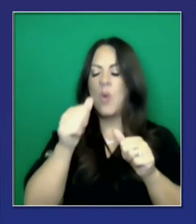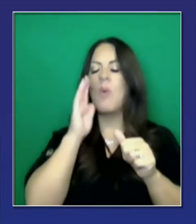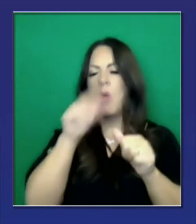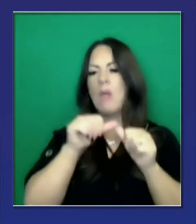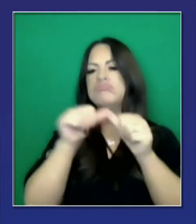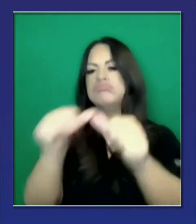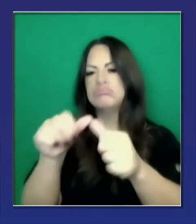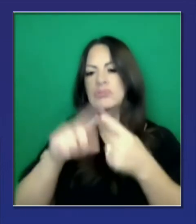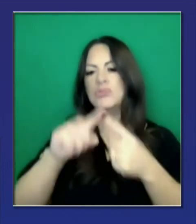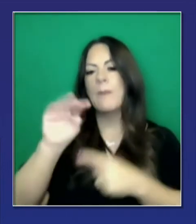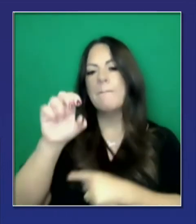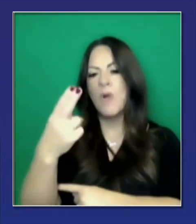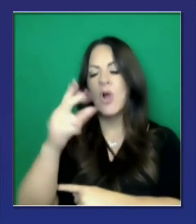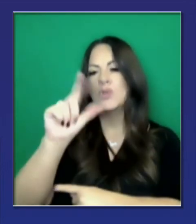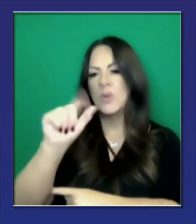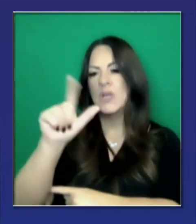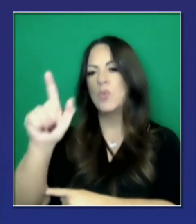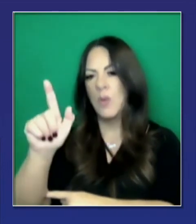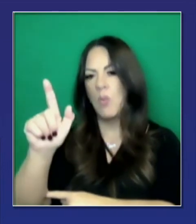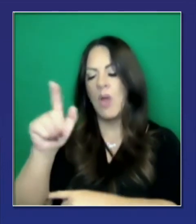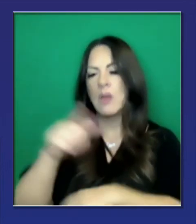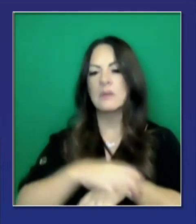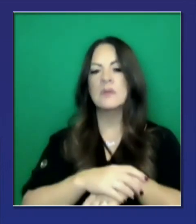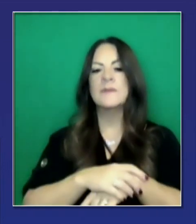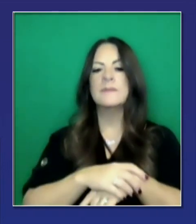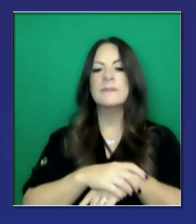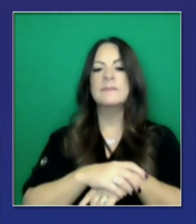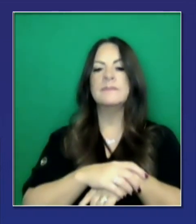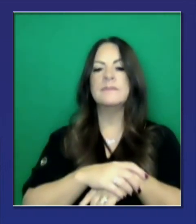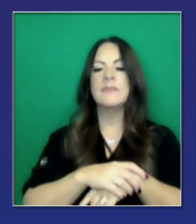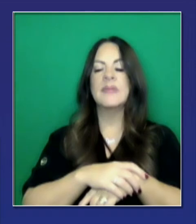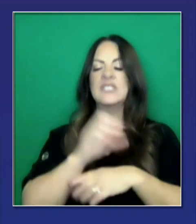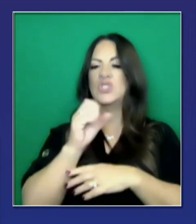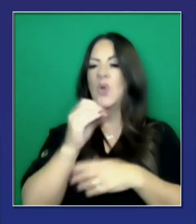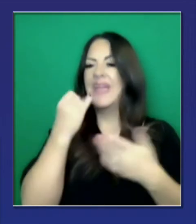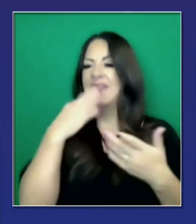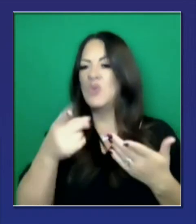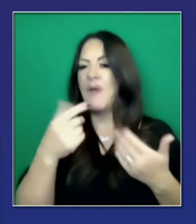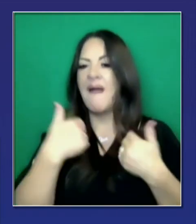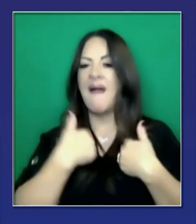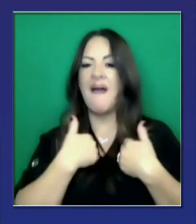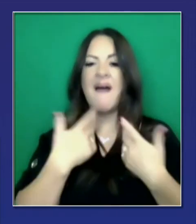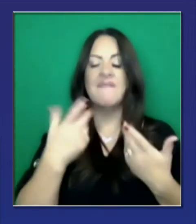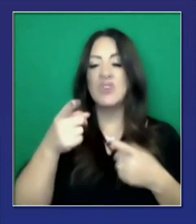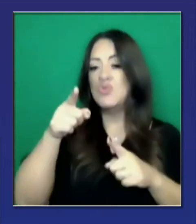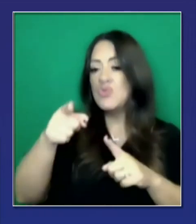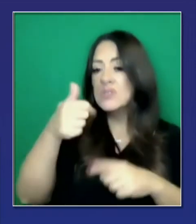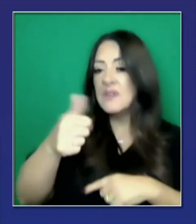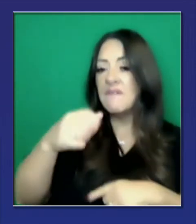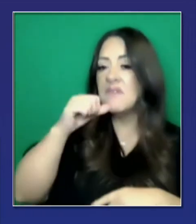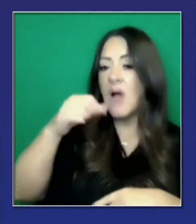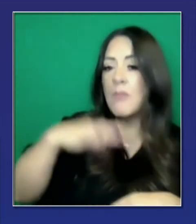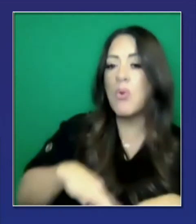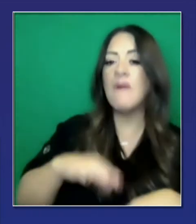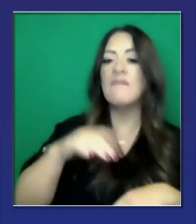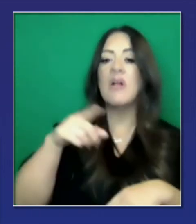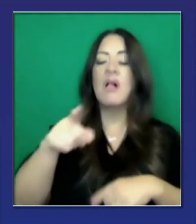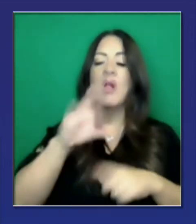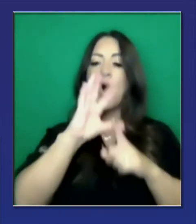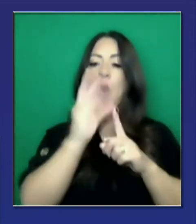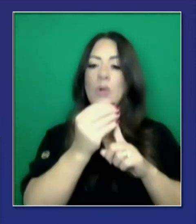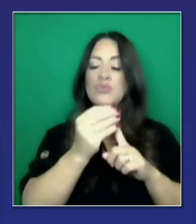you, any small business man or woman watching, if you run a cultural institution, if you're a nonprofit, learn about accessing